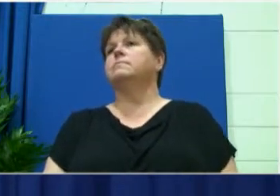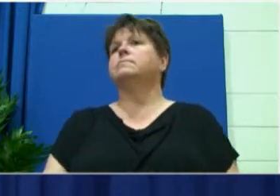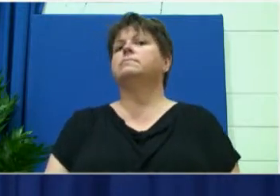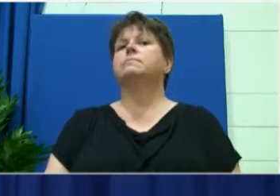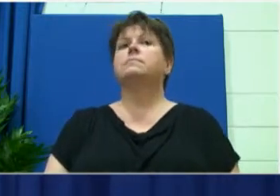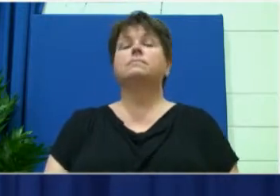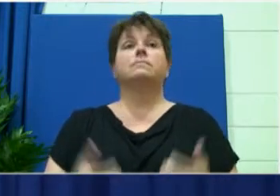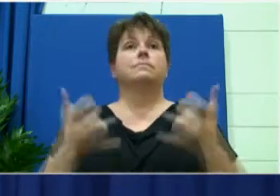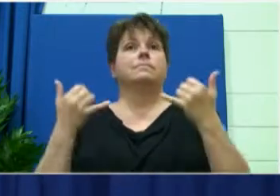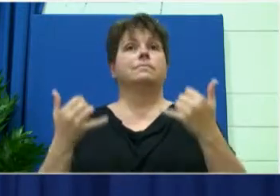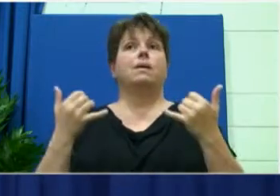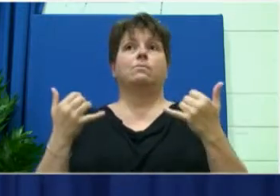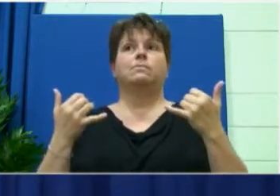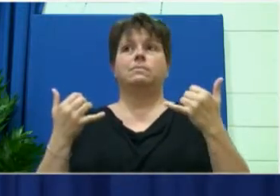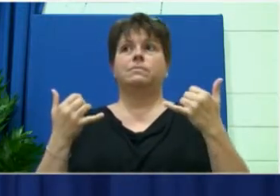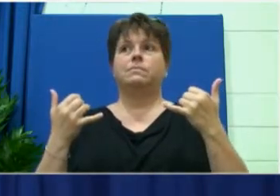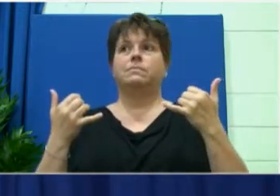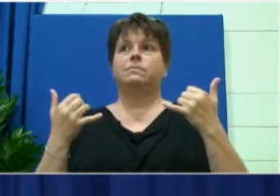And now,